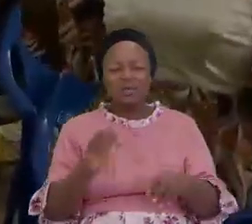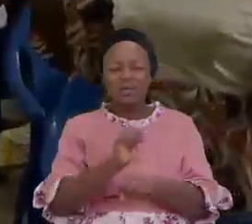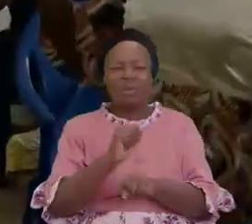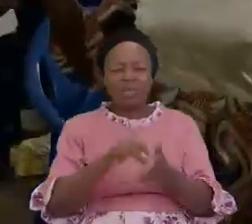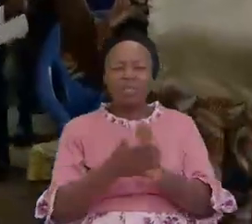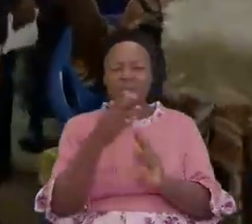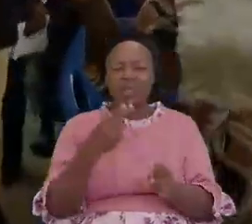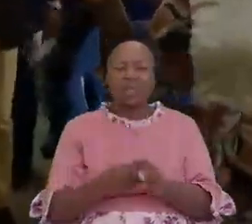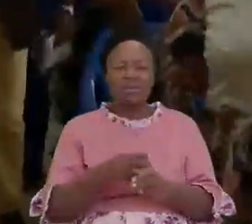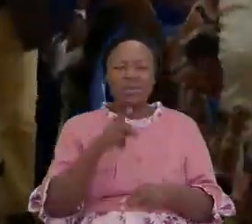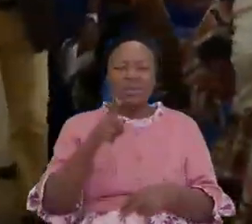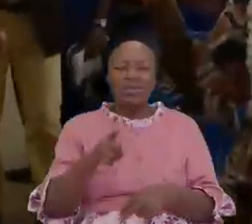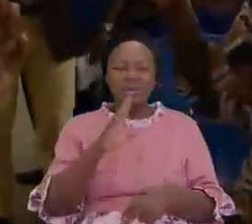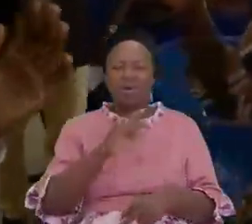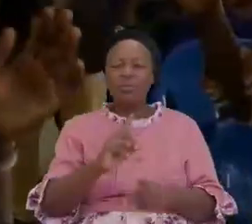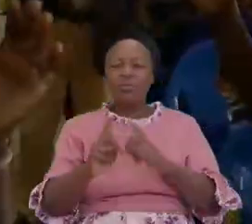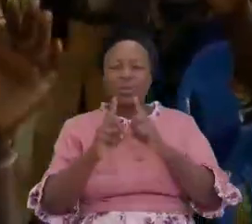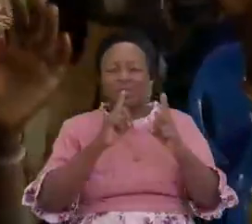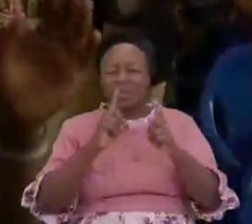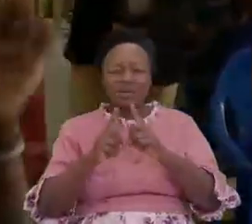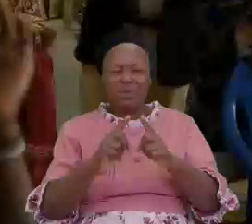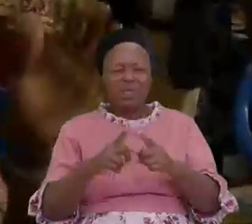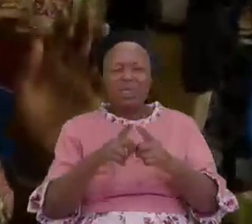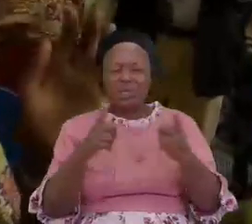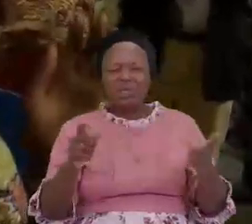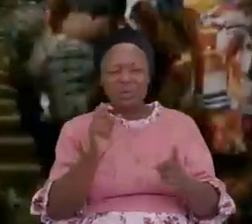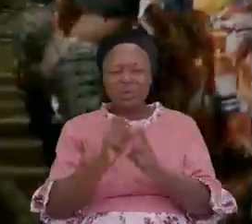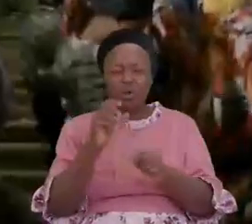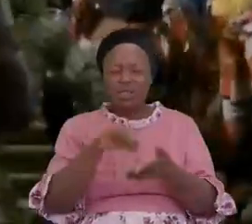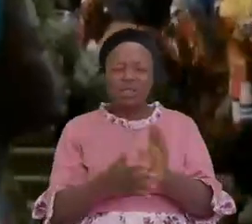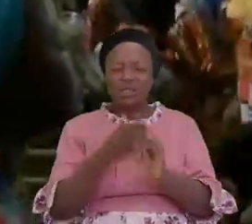You will speak extraordinary.